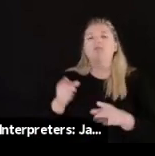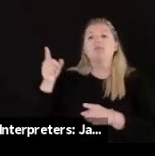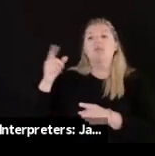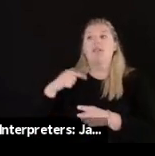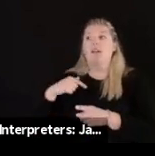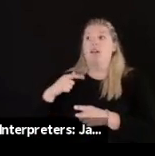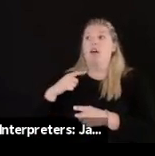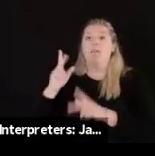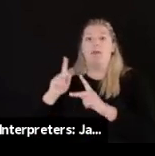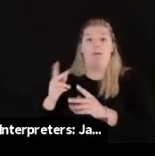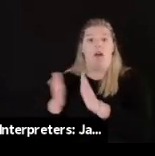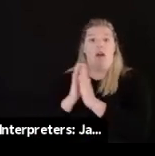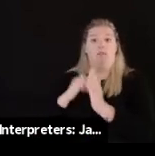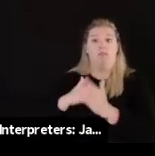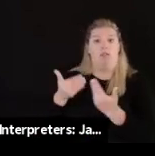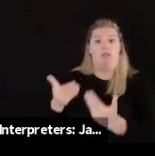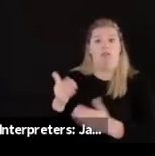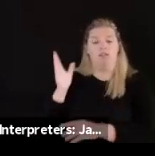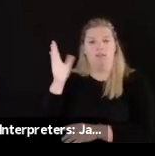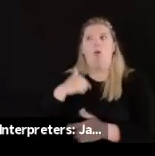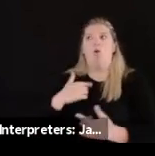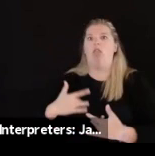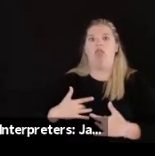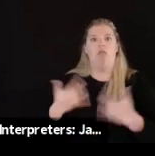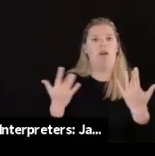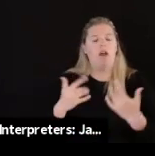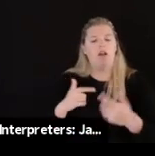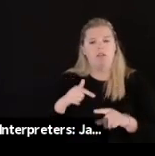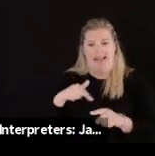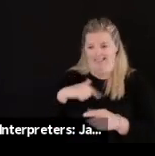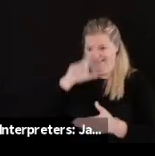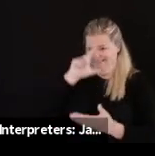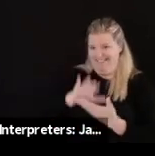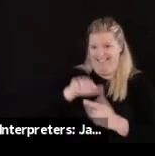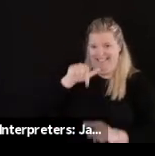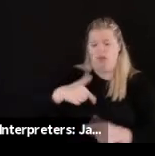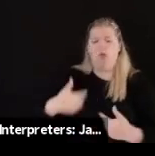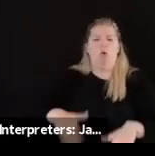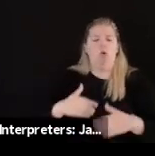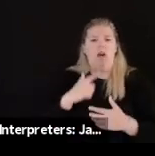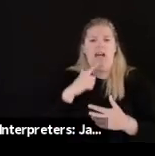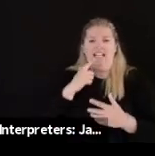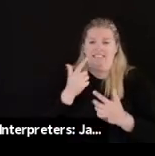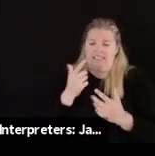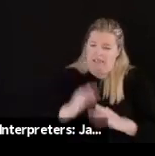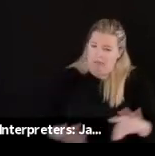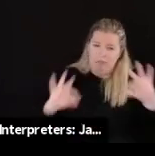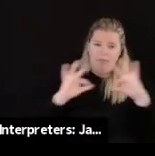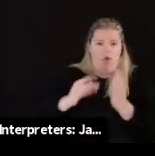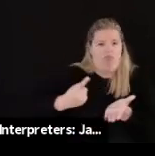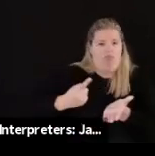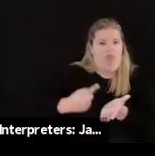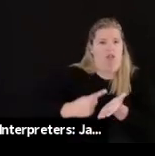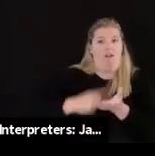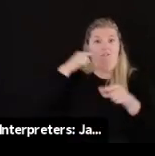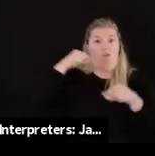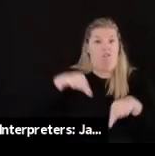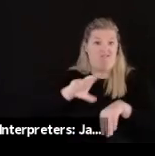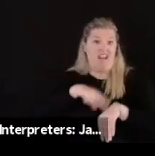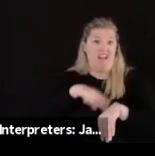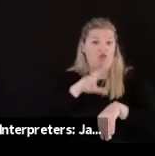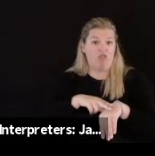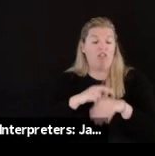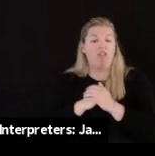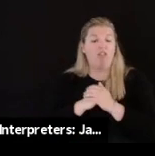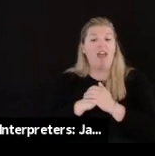on what I have come to believe is one of the most significant dialogues that our nation faces, and it critically